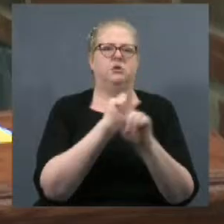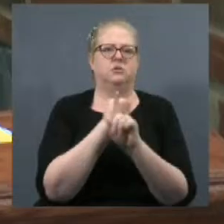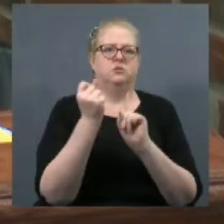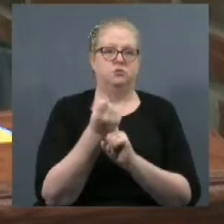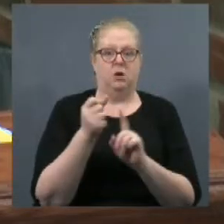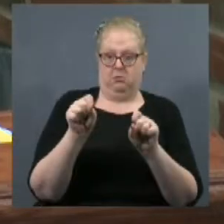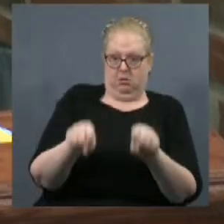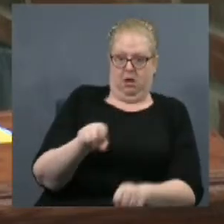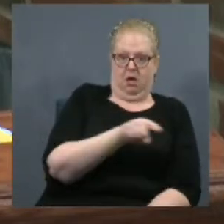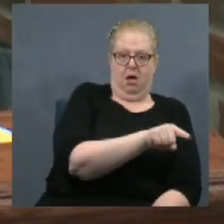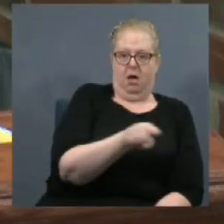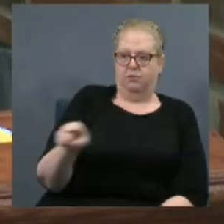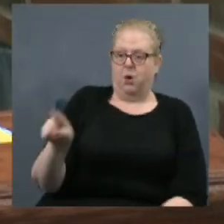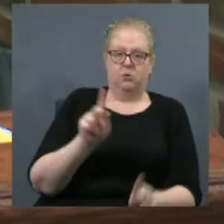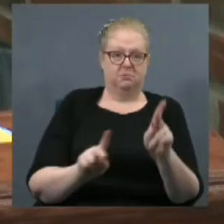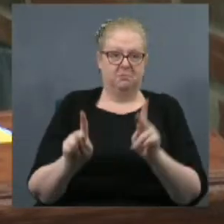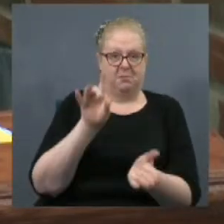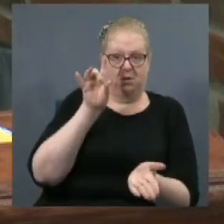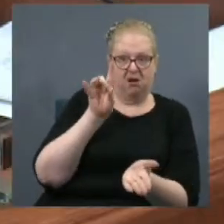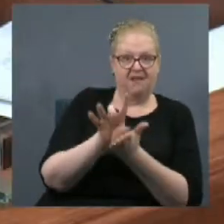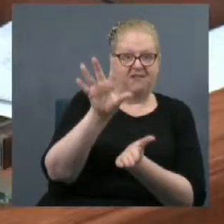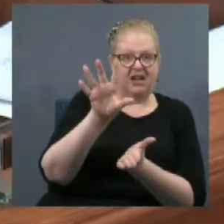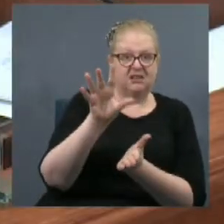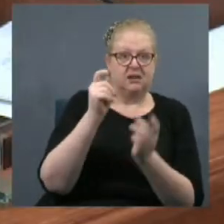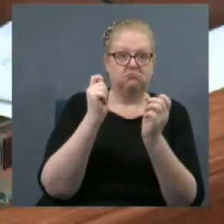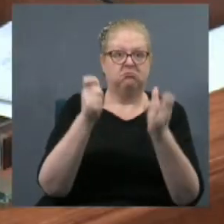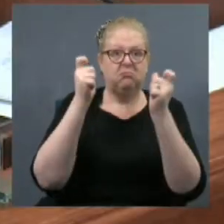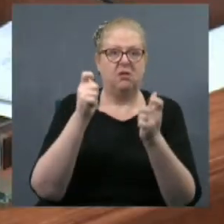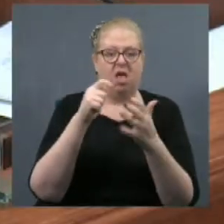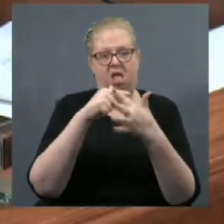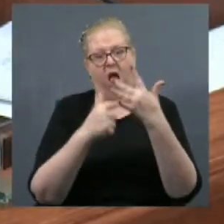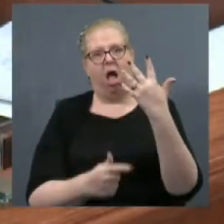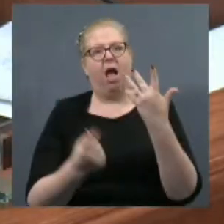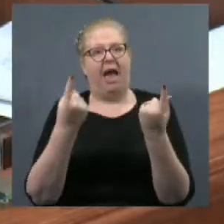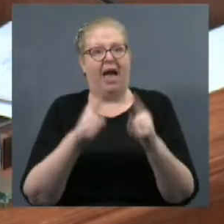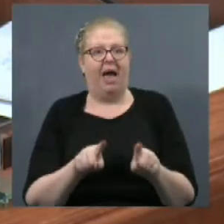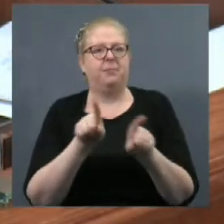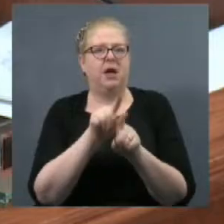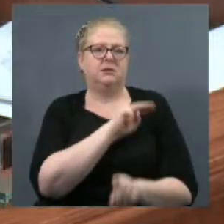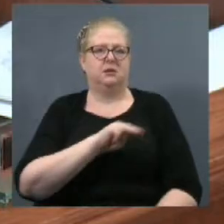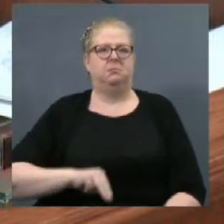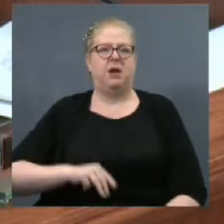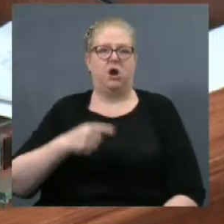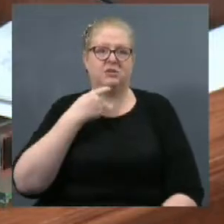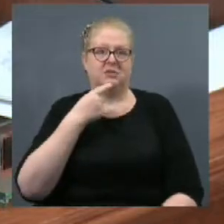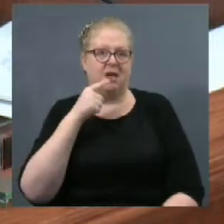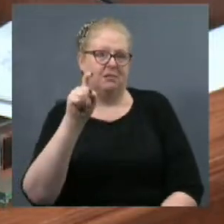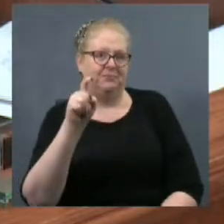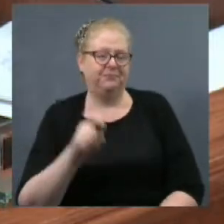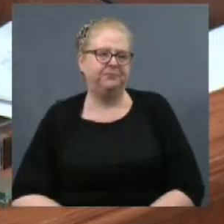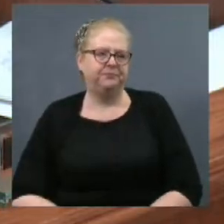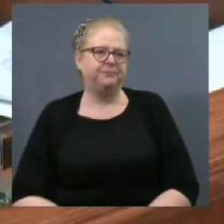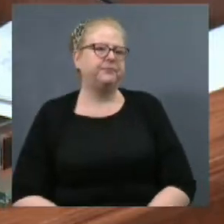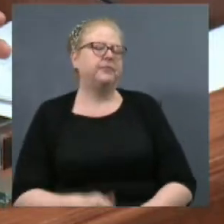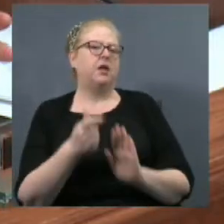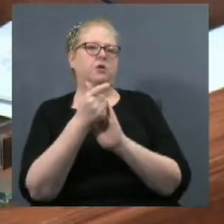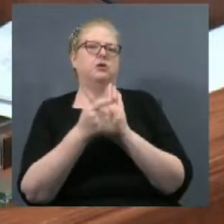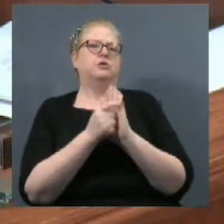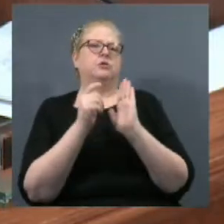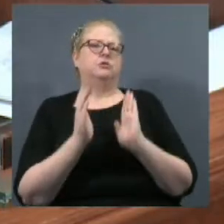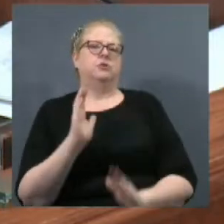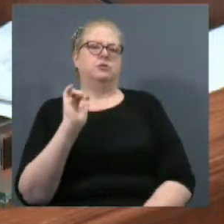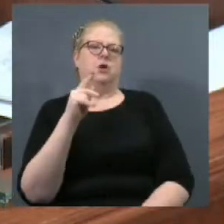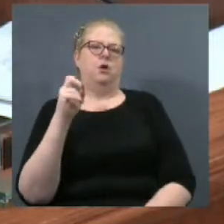people be evicted and all these things happen? My first understanding is that if this is not